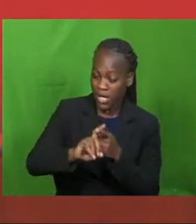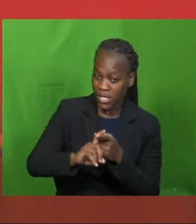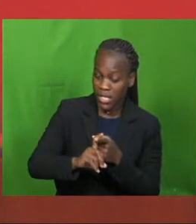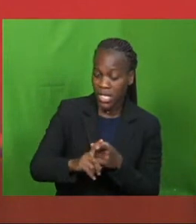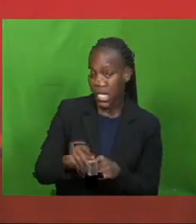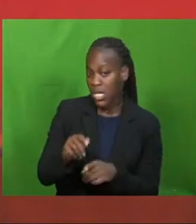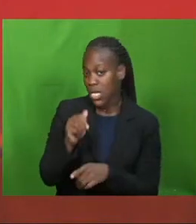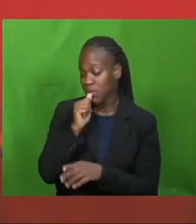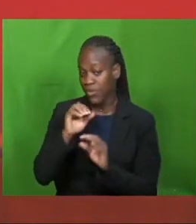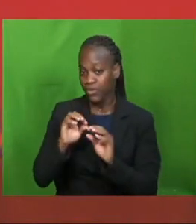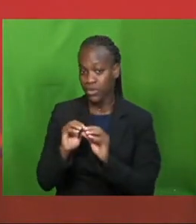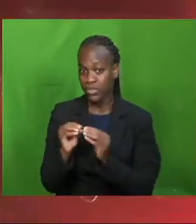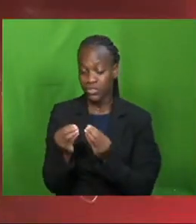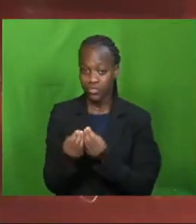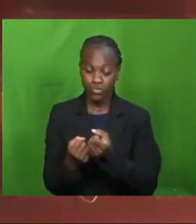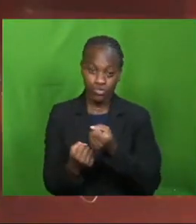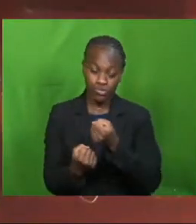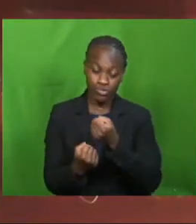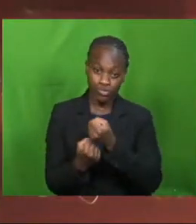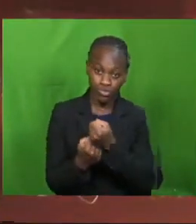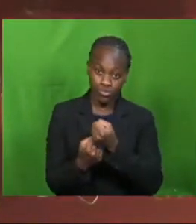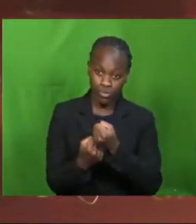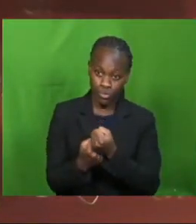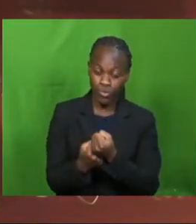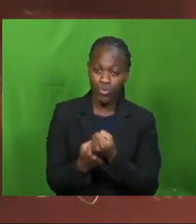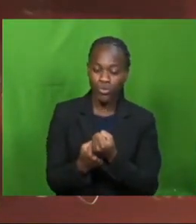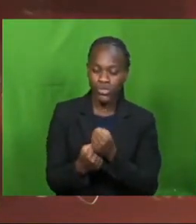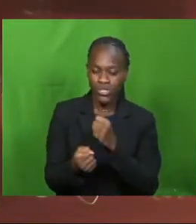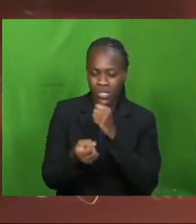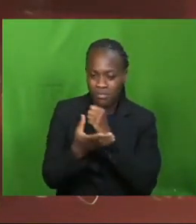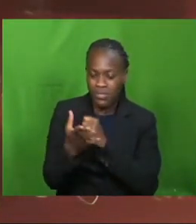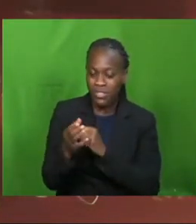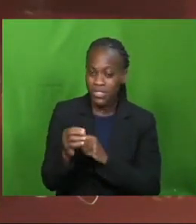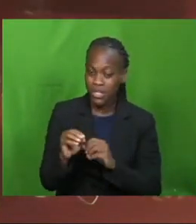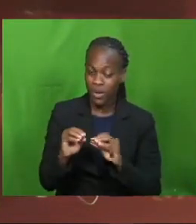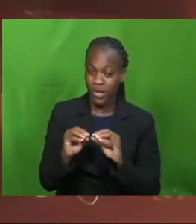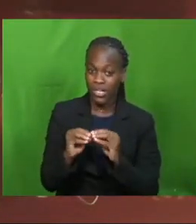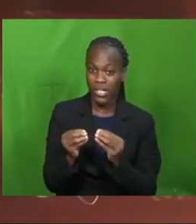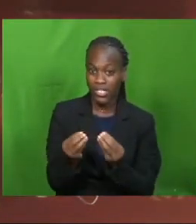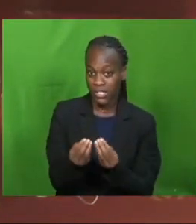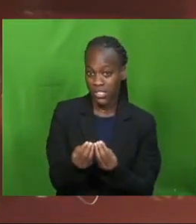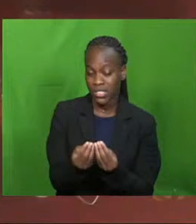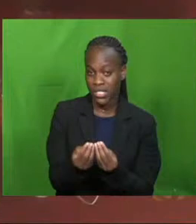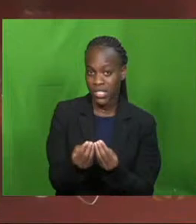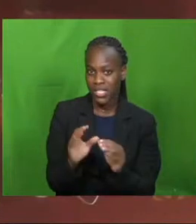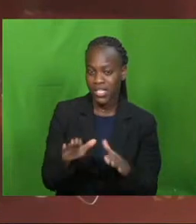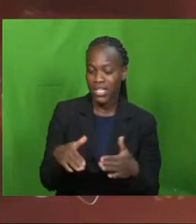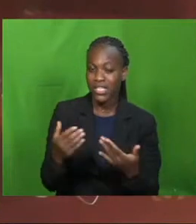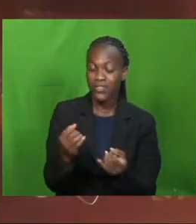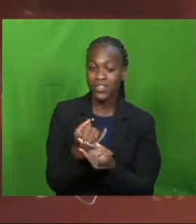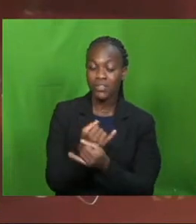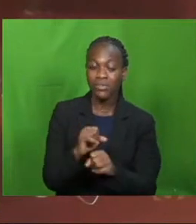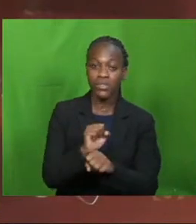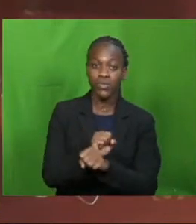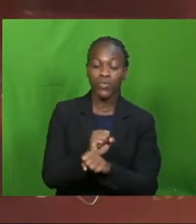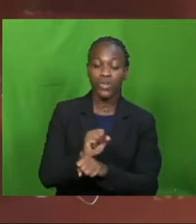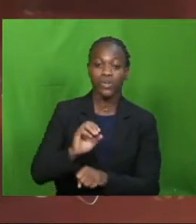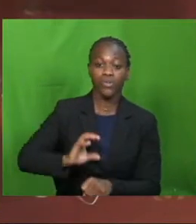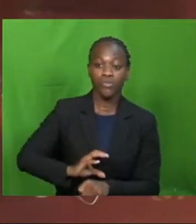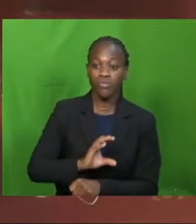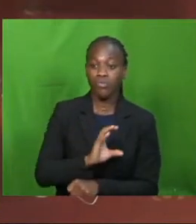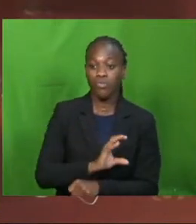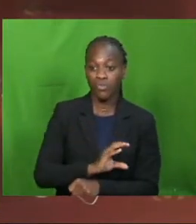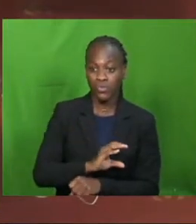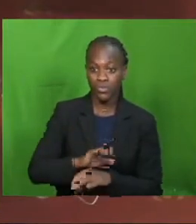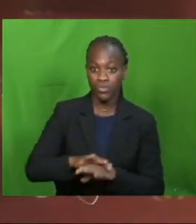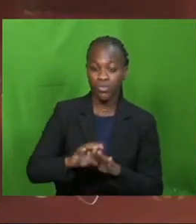sector to complement our meager resources, which we have made available to the Independent Working Committee on this program. May I